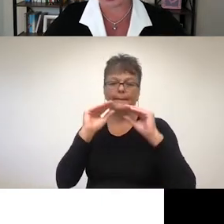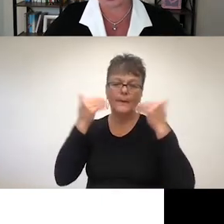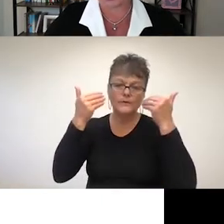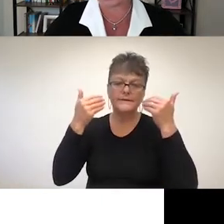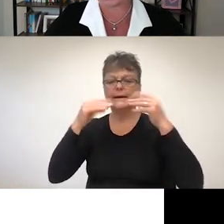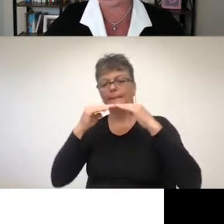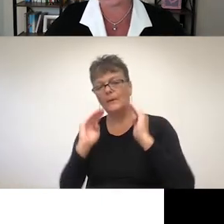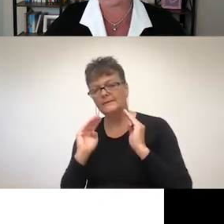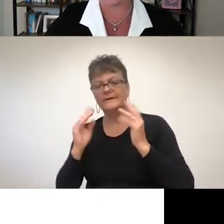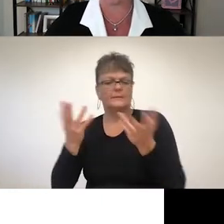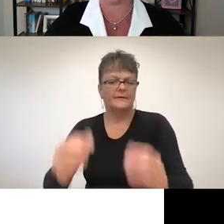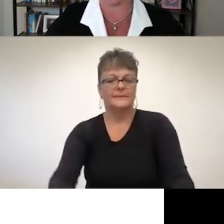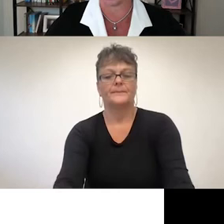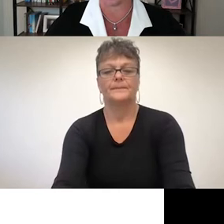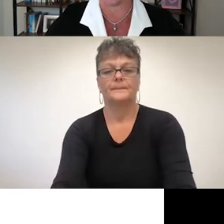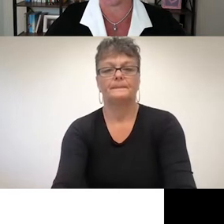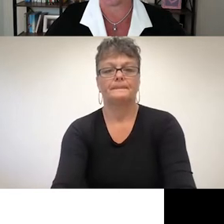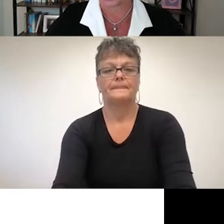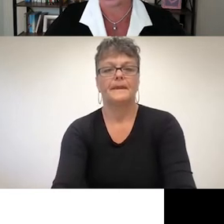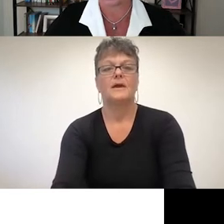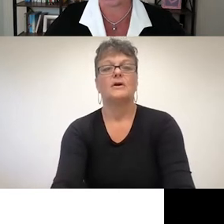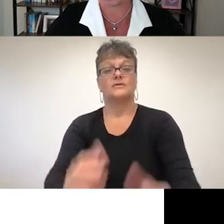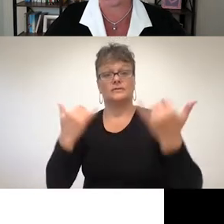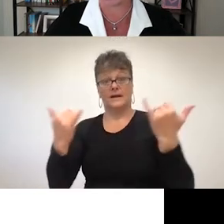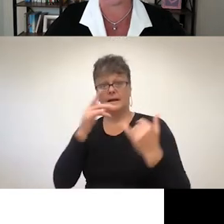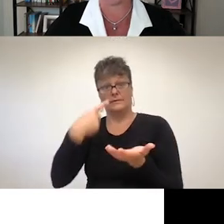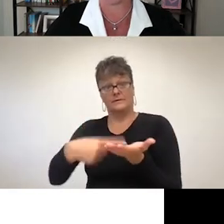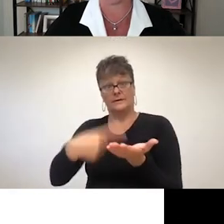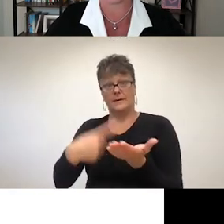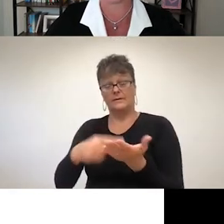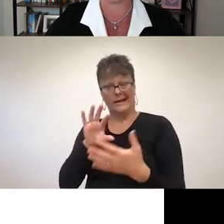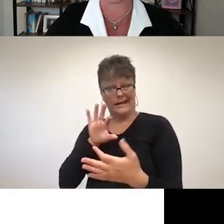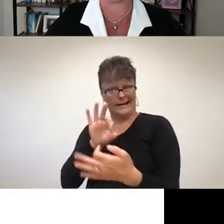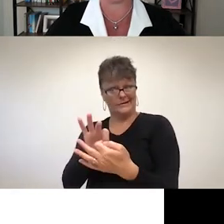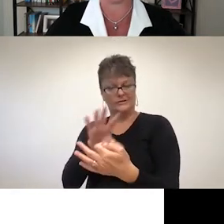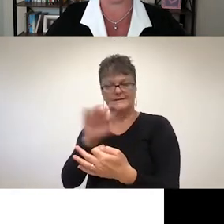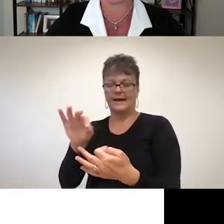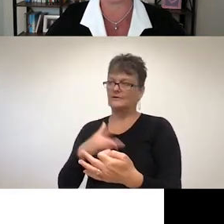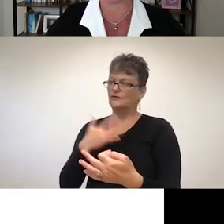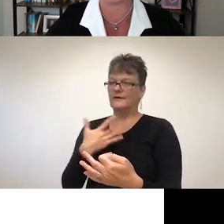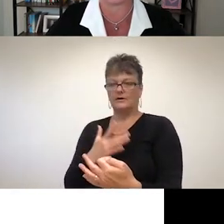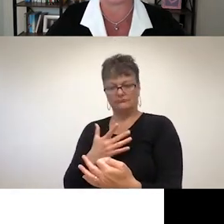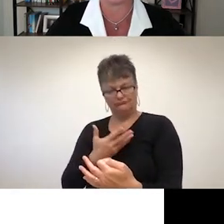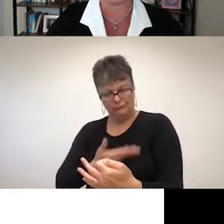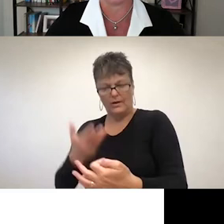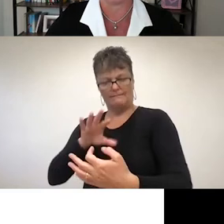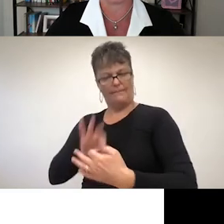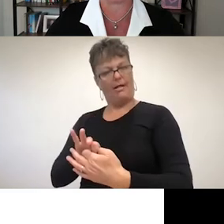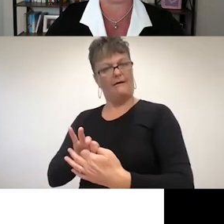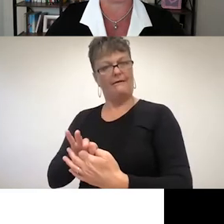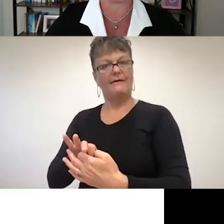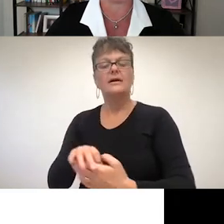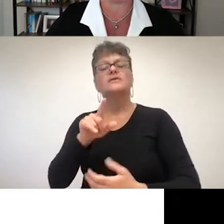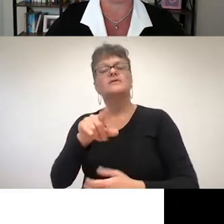about connections and belonging. So here's my question. Ask yourself, what does it feel like